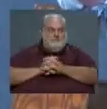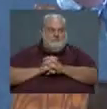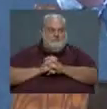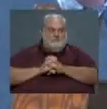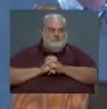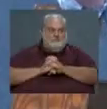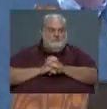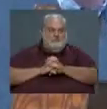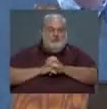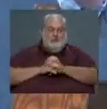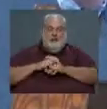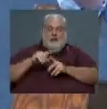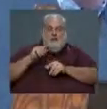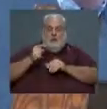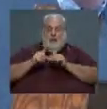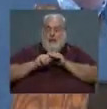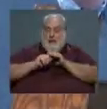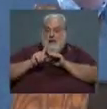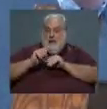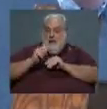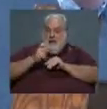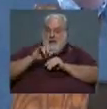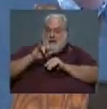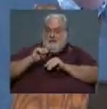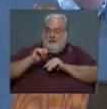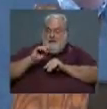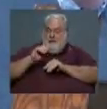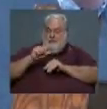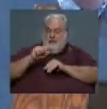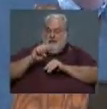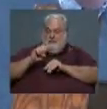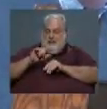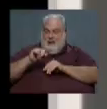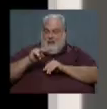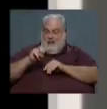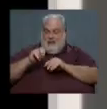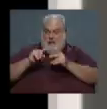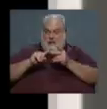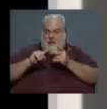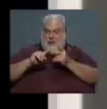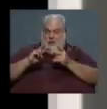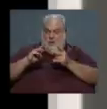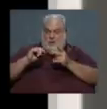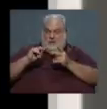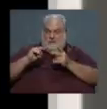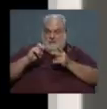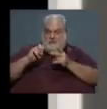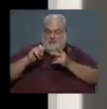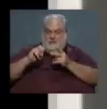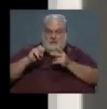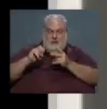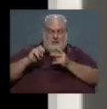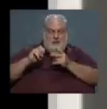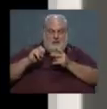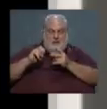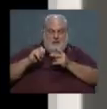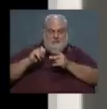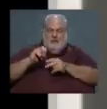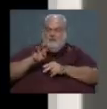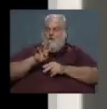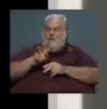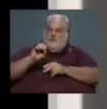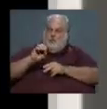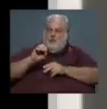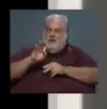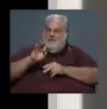exit out there is, you got an exit right there at the baseline of Winston, and that also at Herrick, and it's about, like I said, 40 feet. So